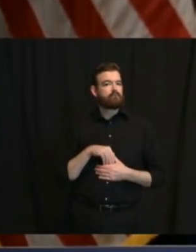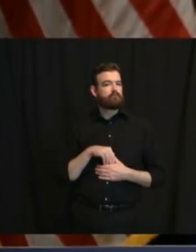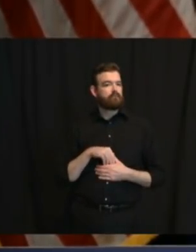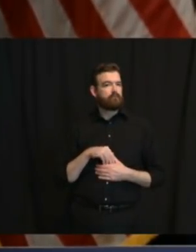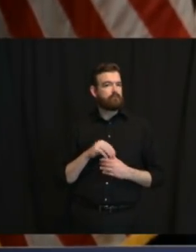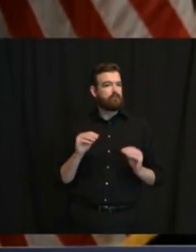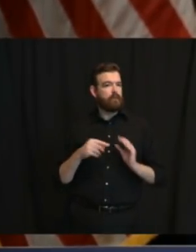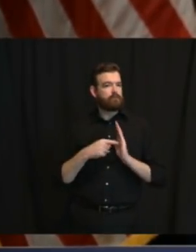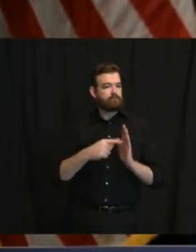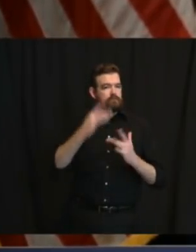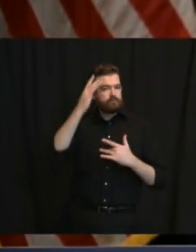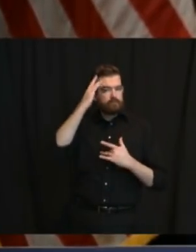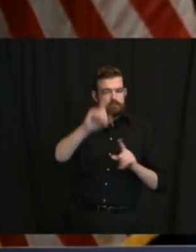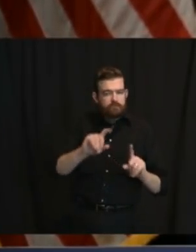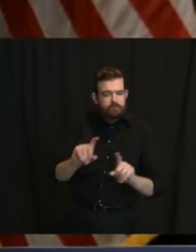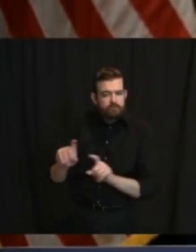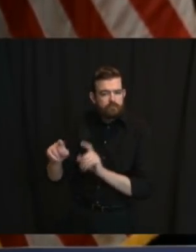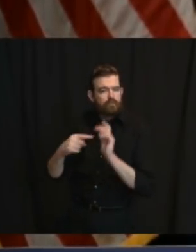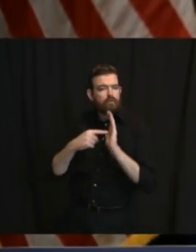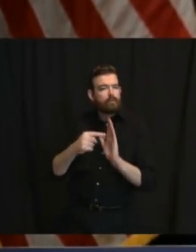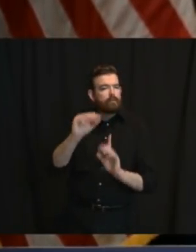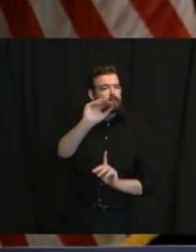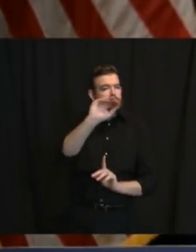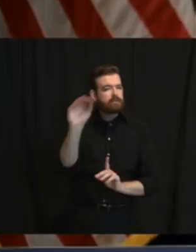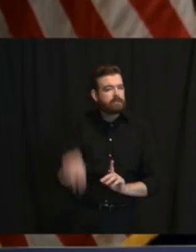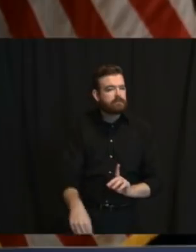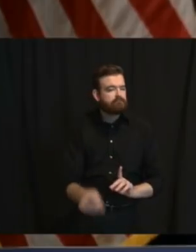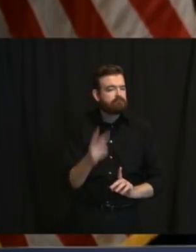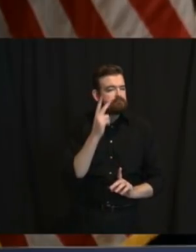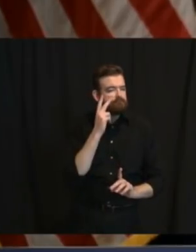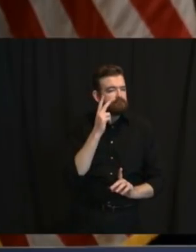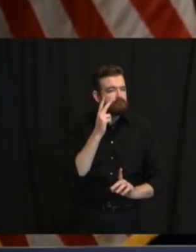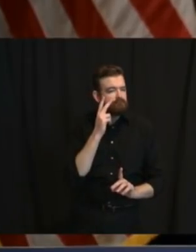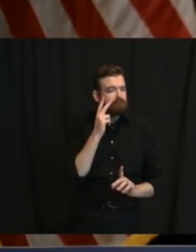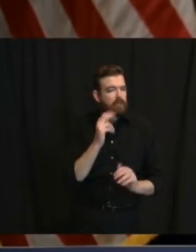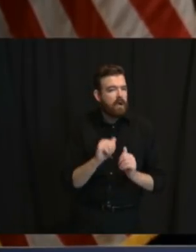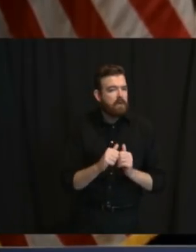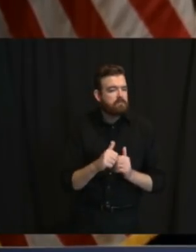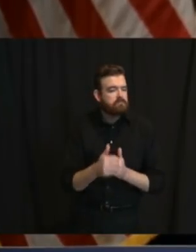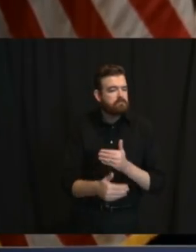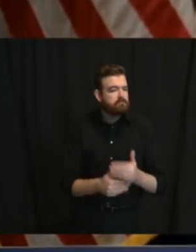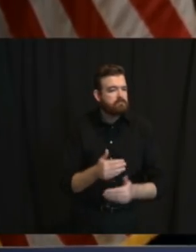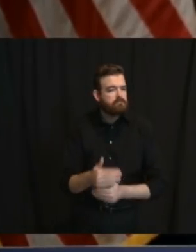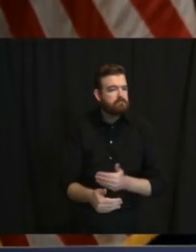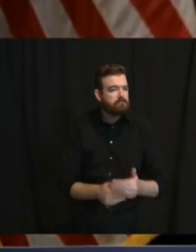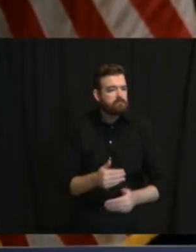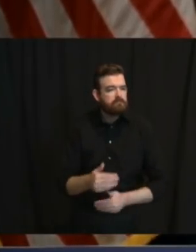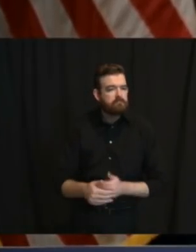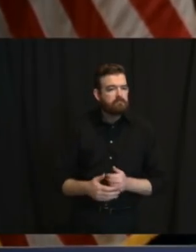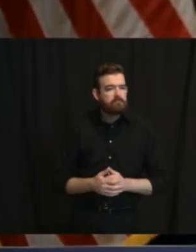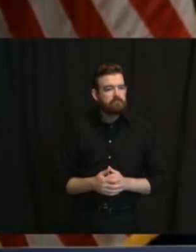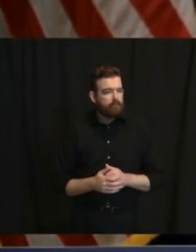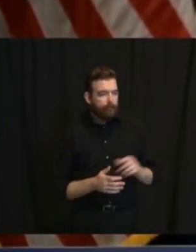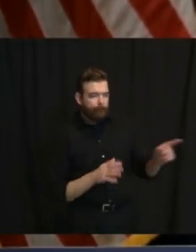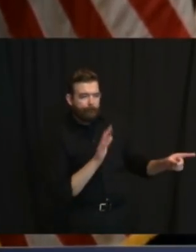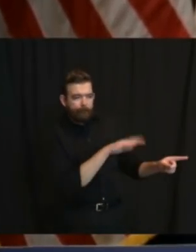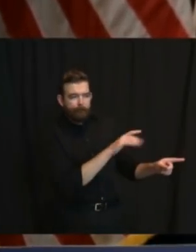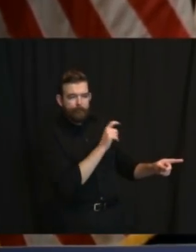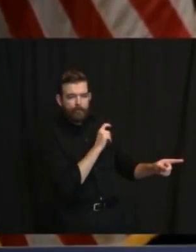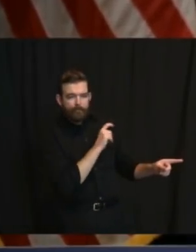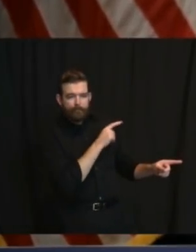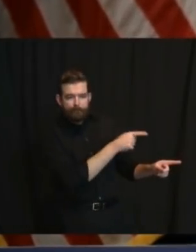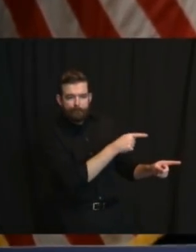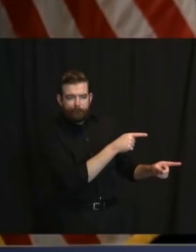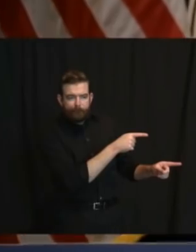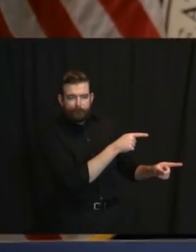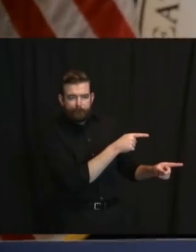in addition to your daily burden of compliance, PPE, infrastructure, could you give us 20 seconds on what looks like some nasty weather, at least for some